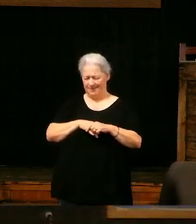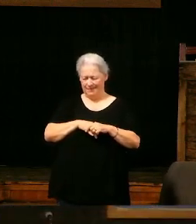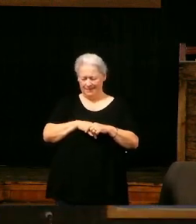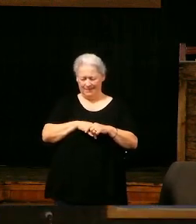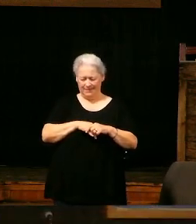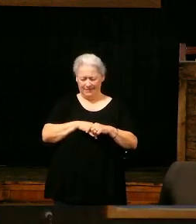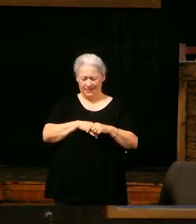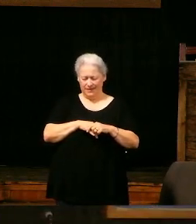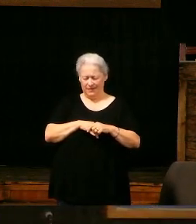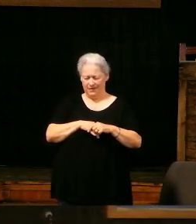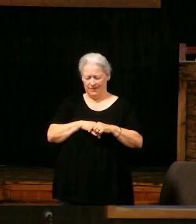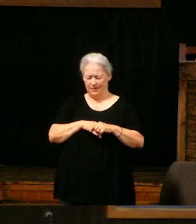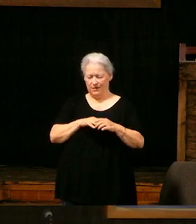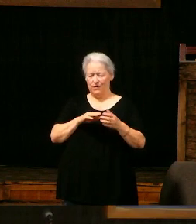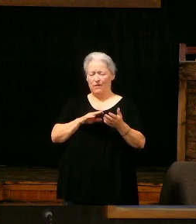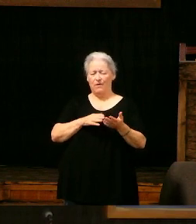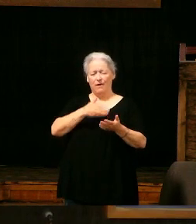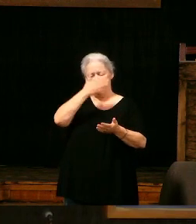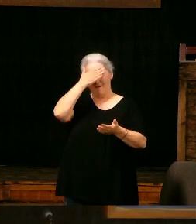To forget it and move on.